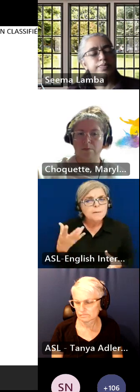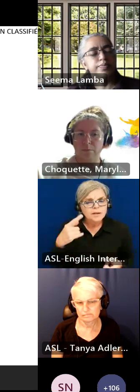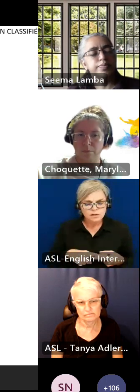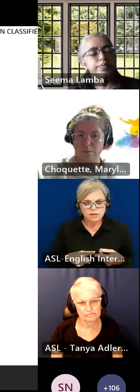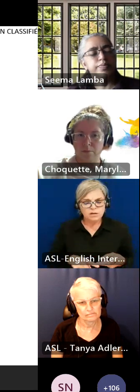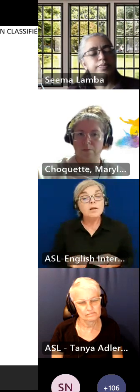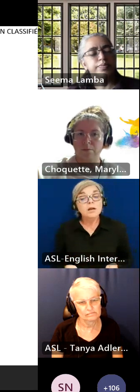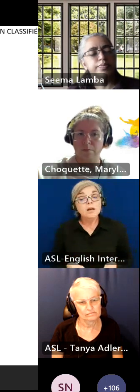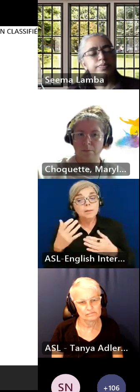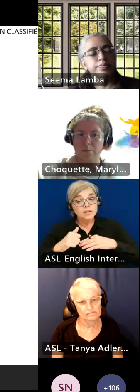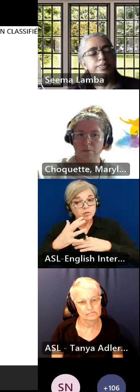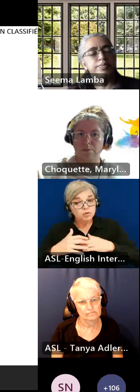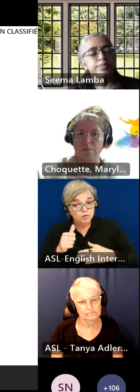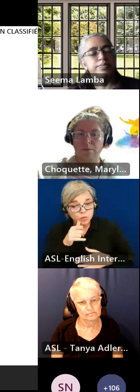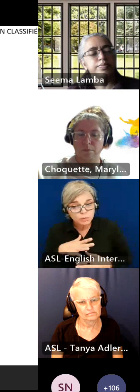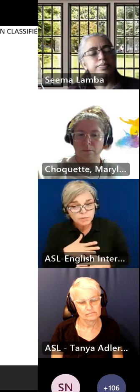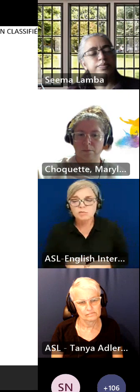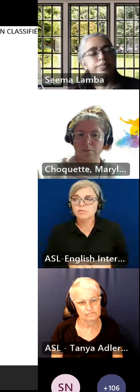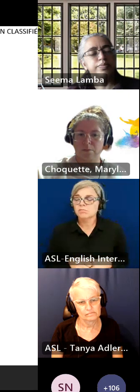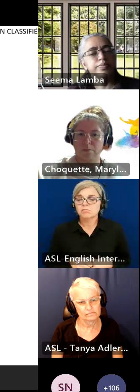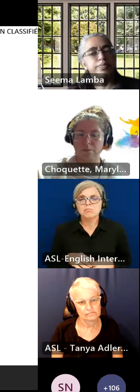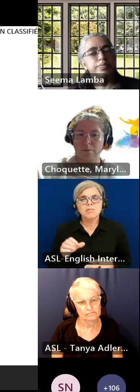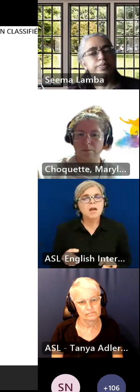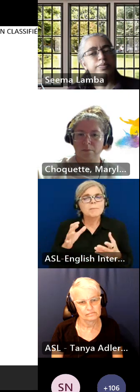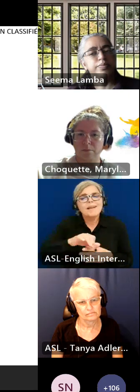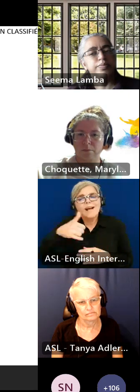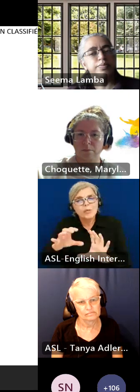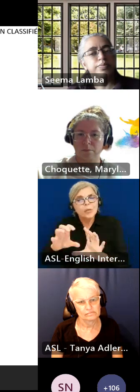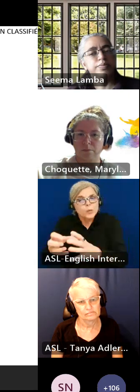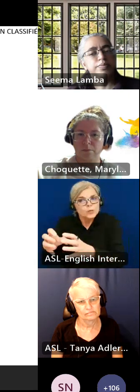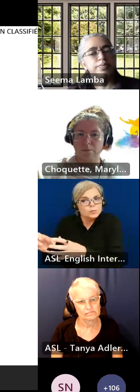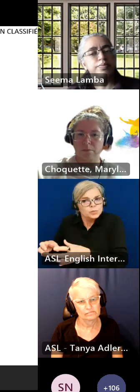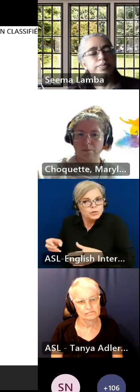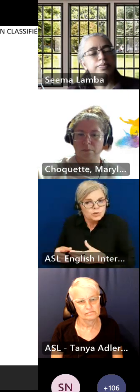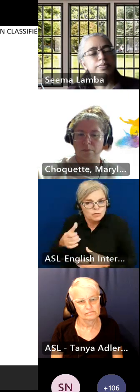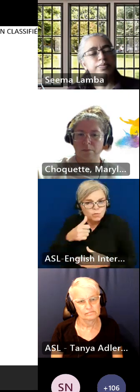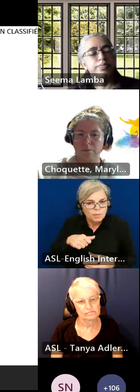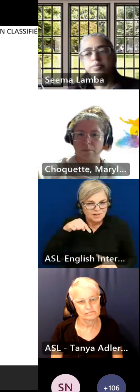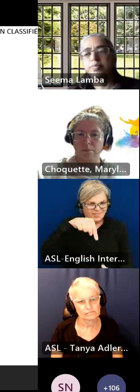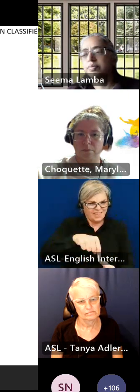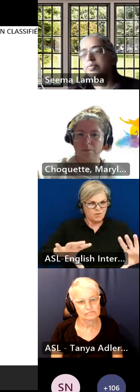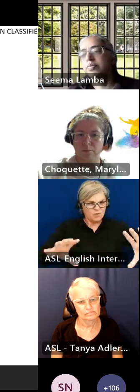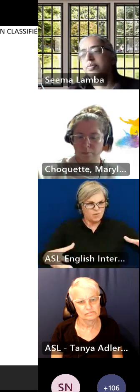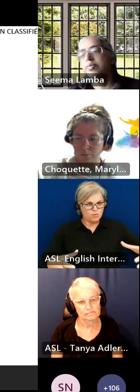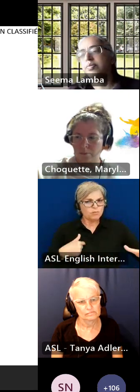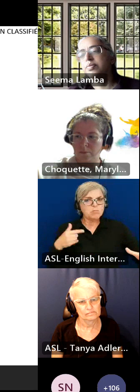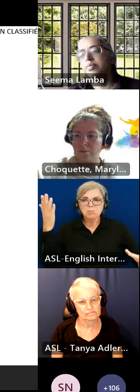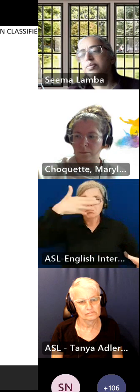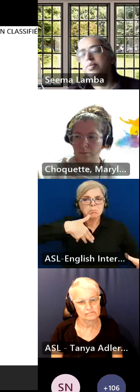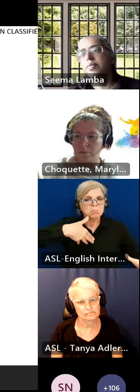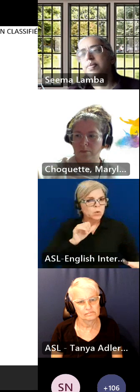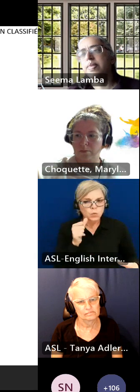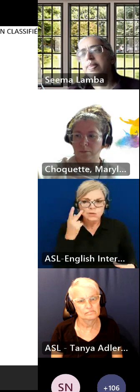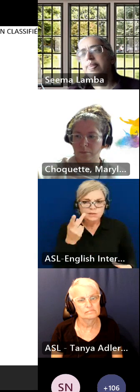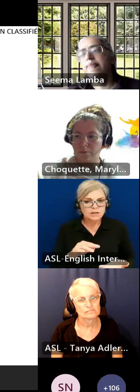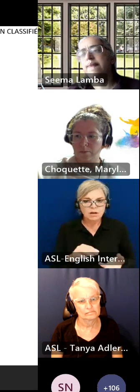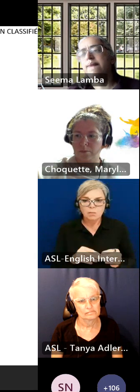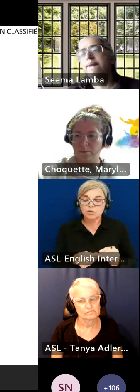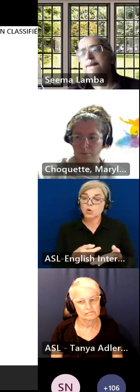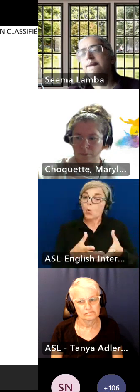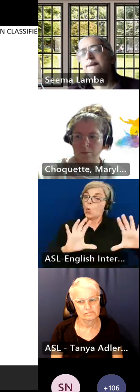Indigenous women are in that category? How many other group of women are in that category? So you don't see those. But it looks